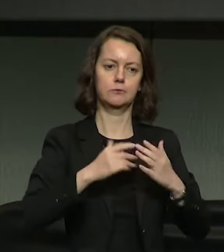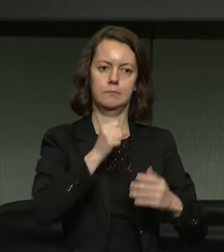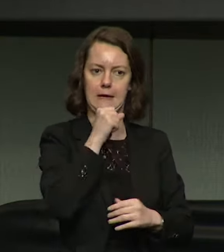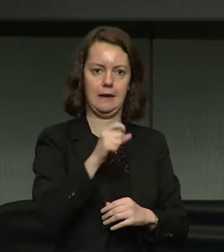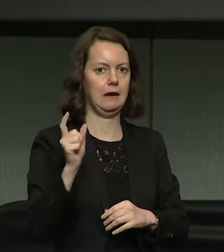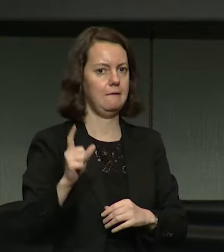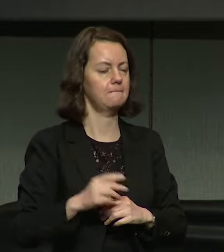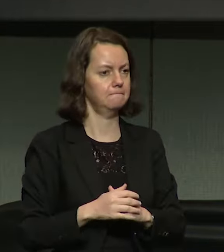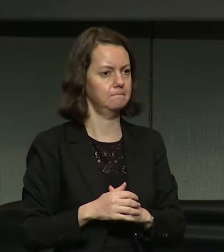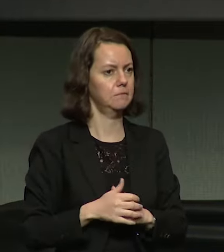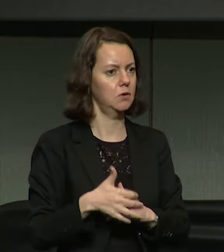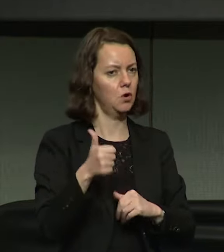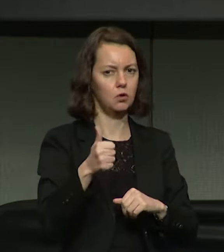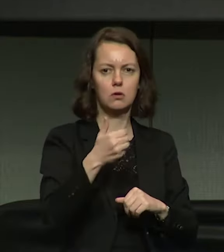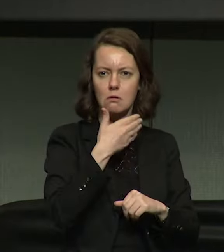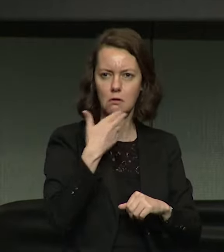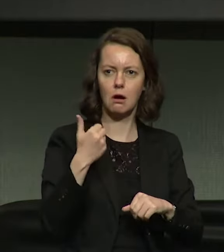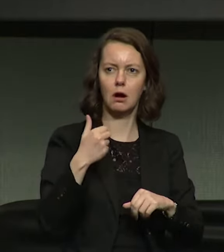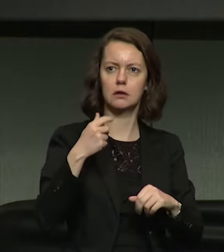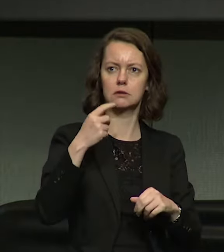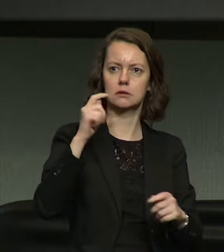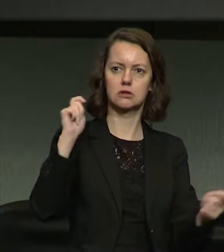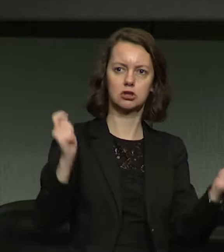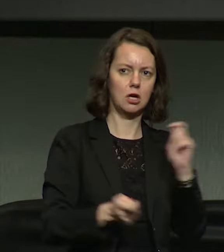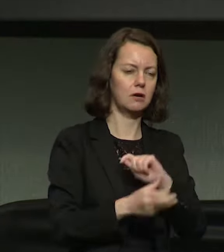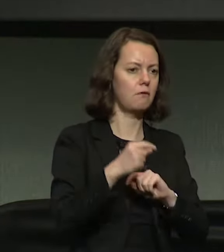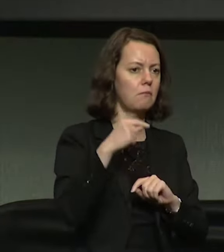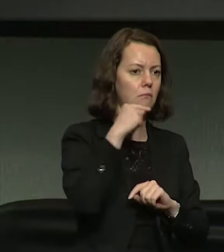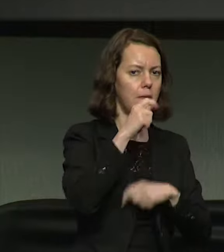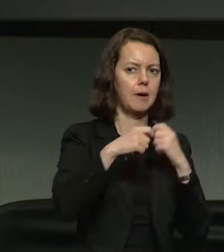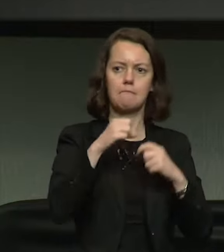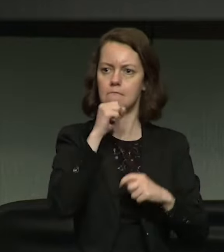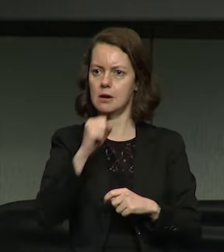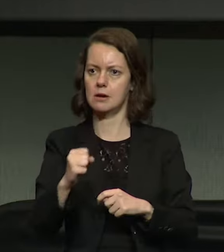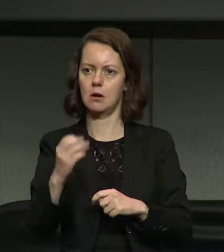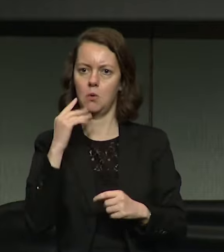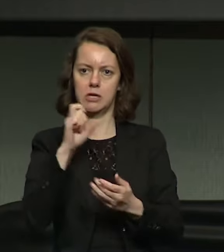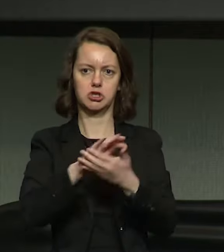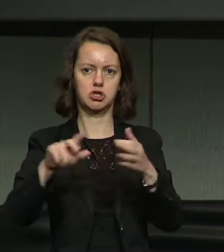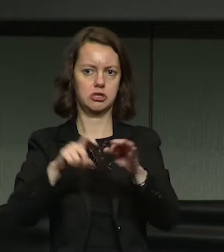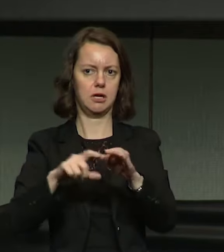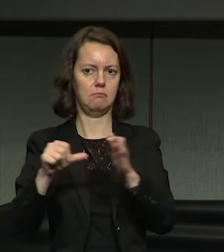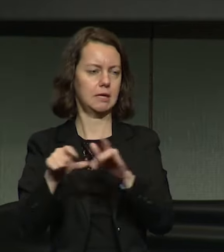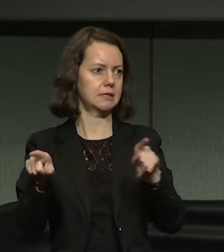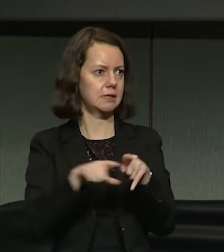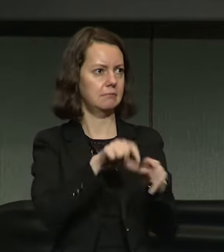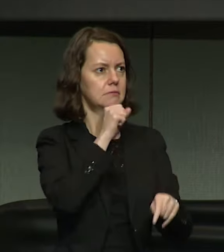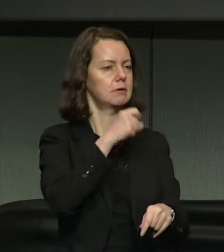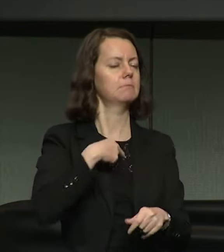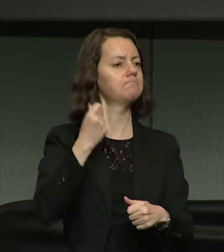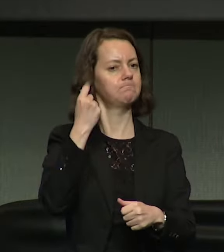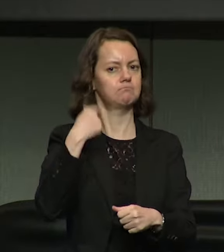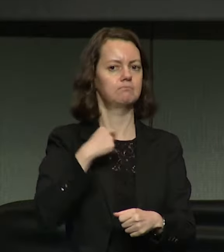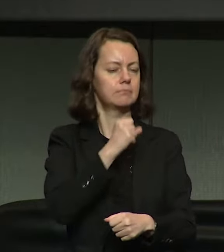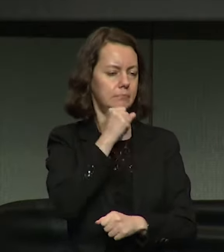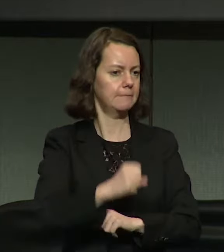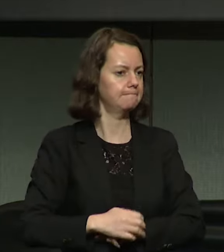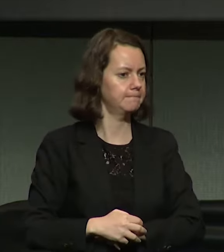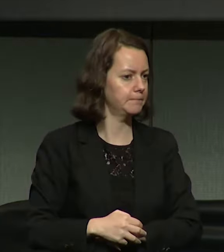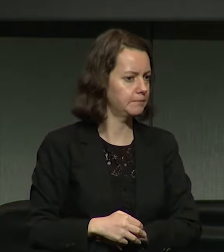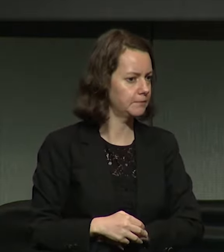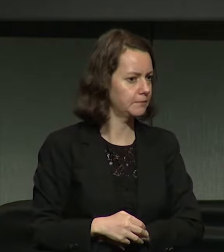And it was a good feeling. It was a nice way to make that transition from boyhood into manhood. I've never seen anyone